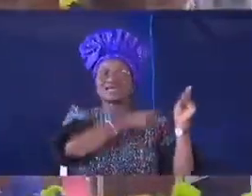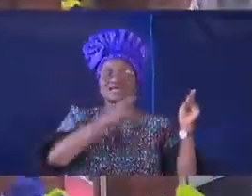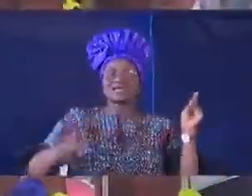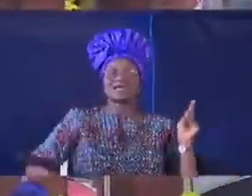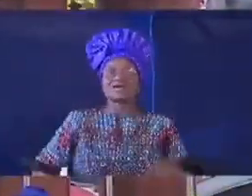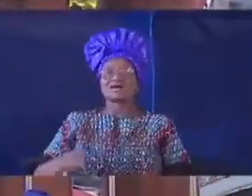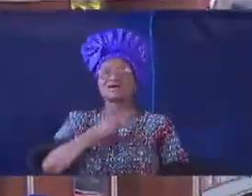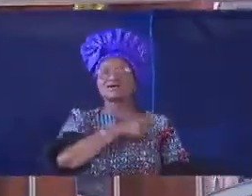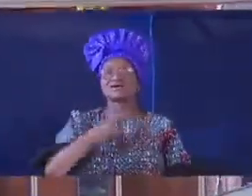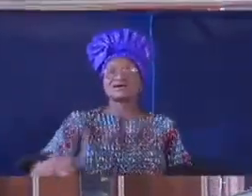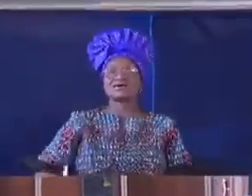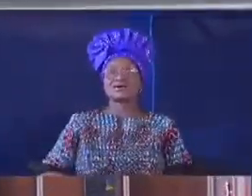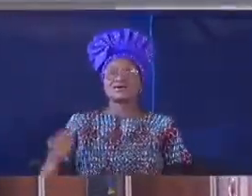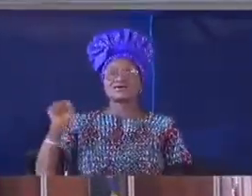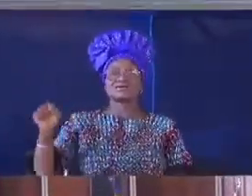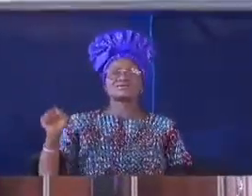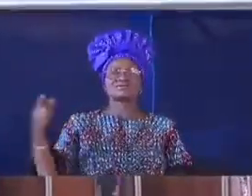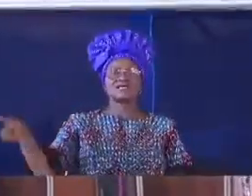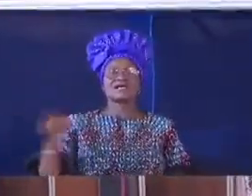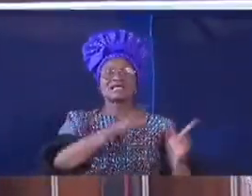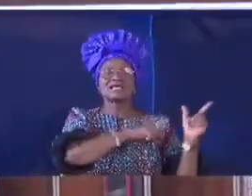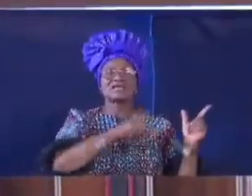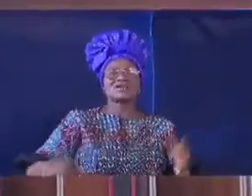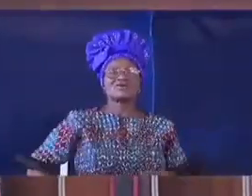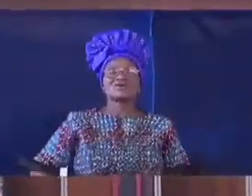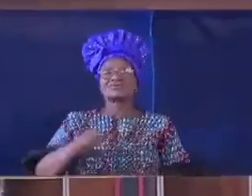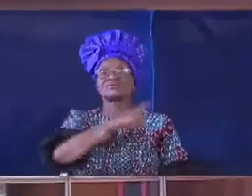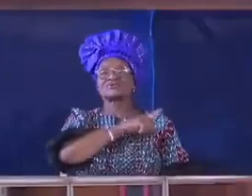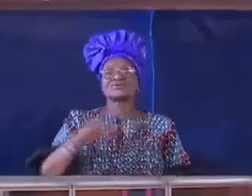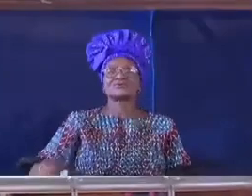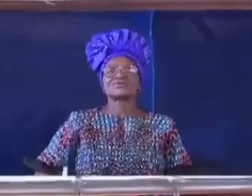Lords, the Ancient of Days.